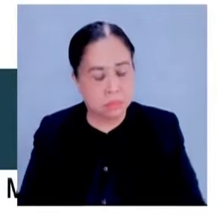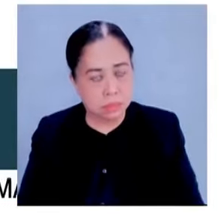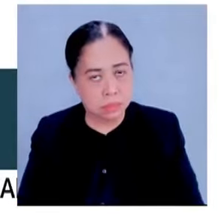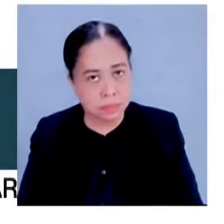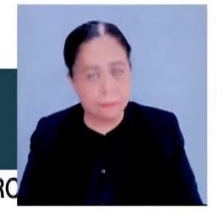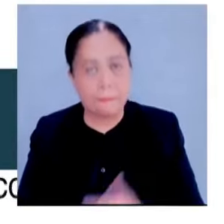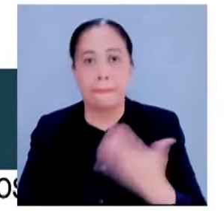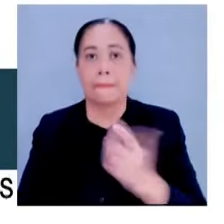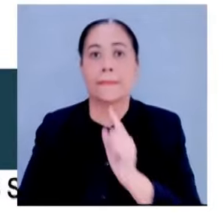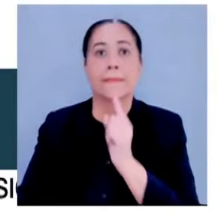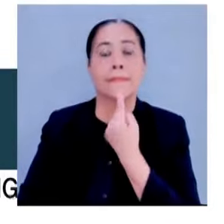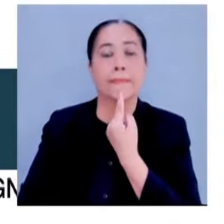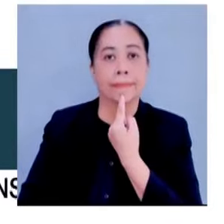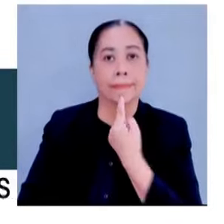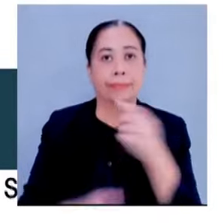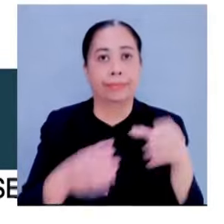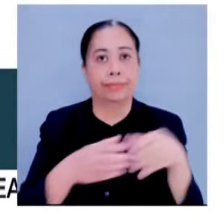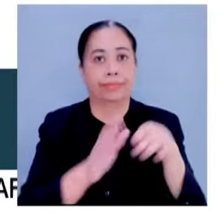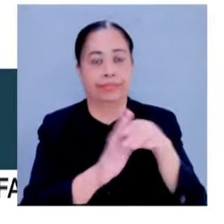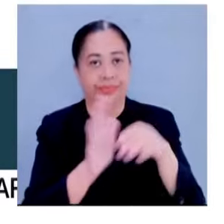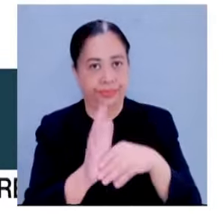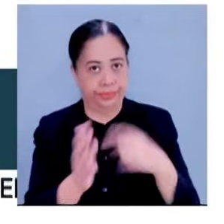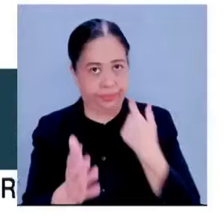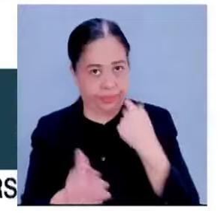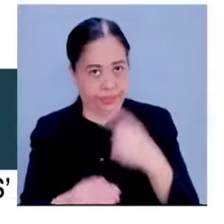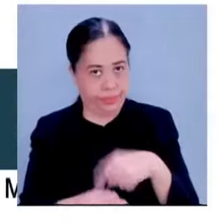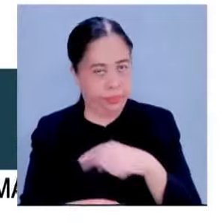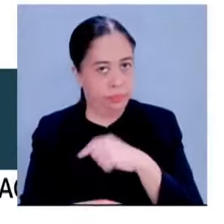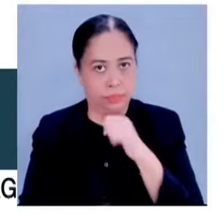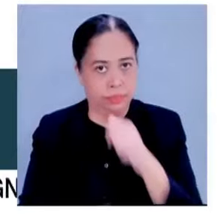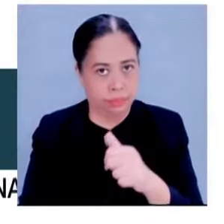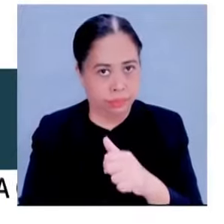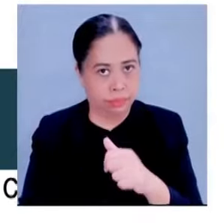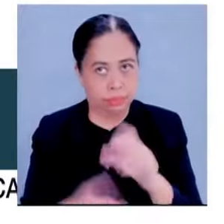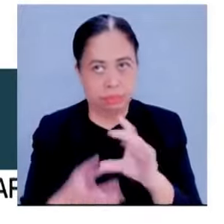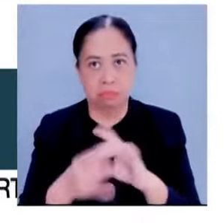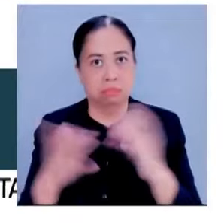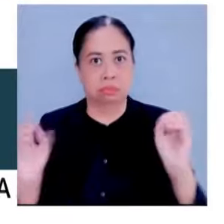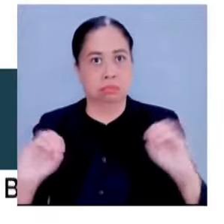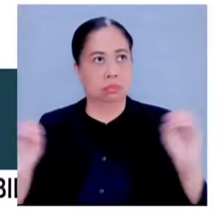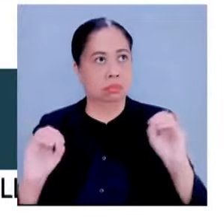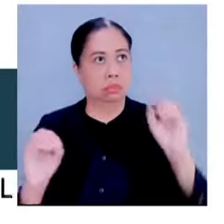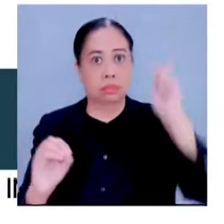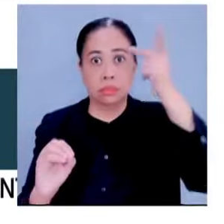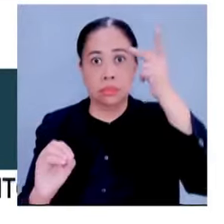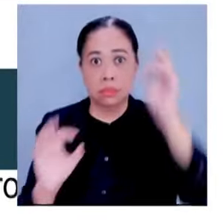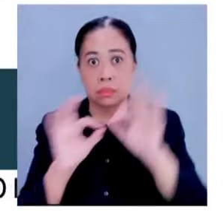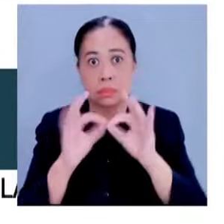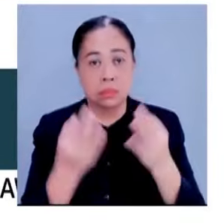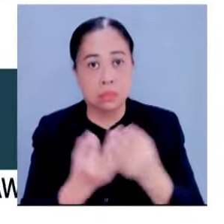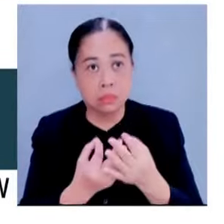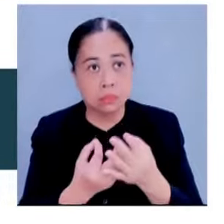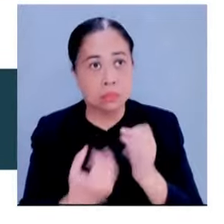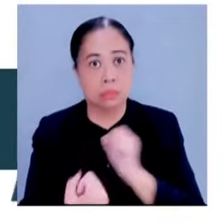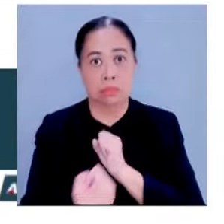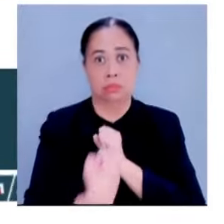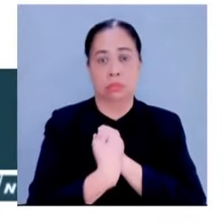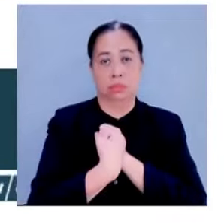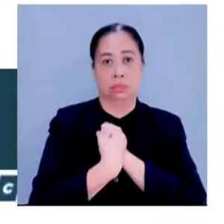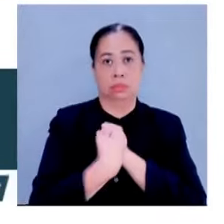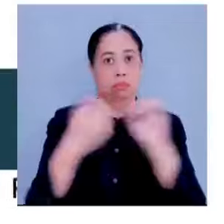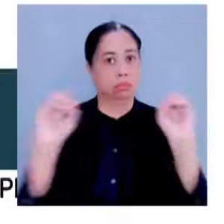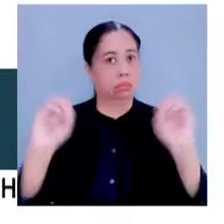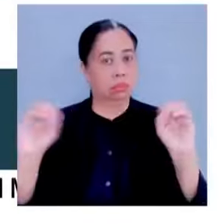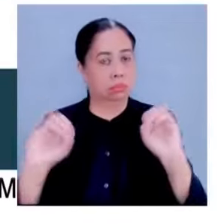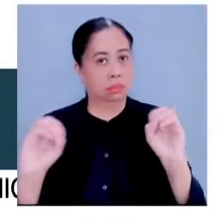a genuine party list. As I mentioned earlier, we are not at all tied, or we are not at all supported. We